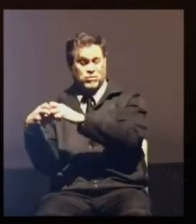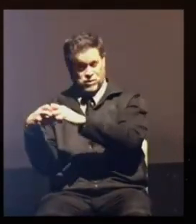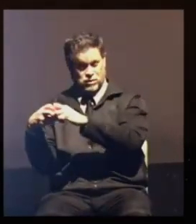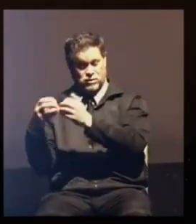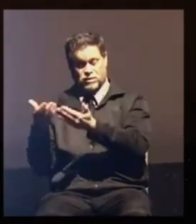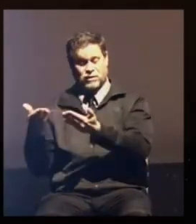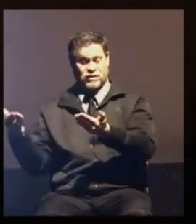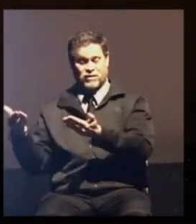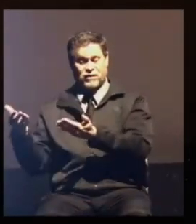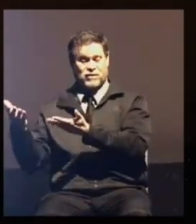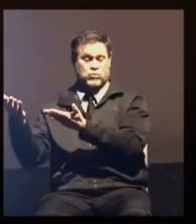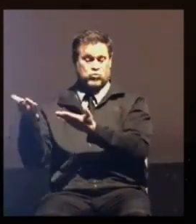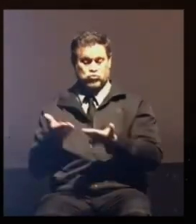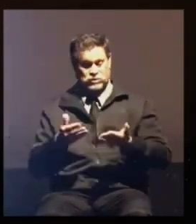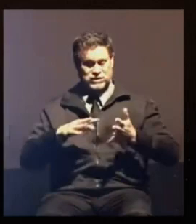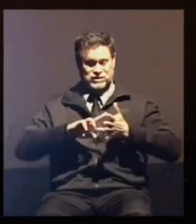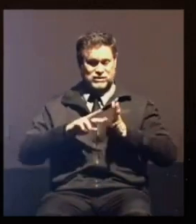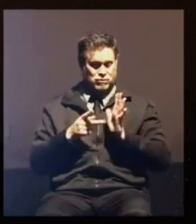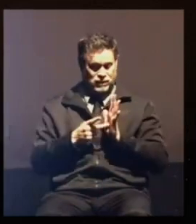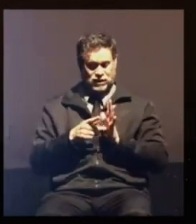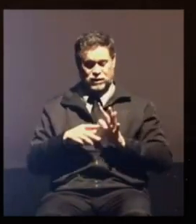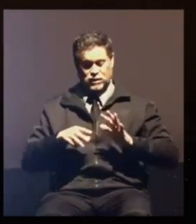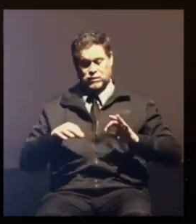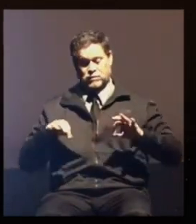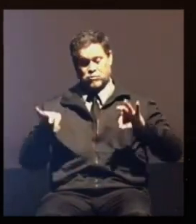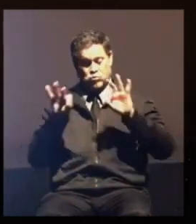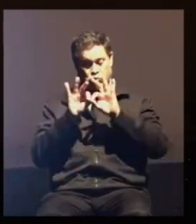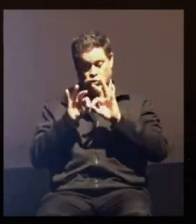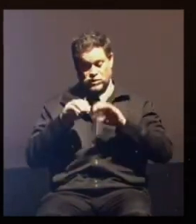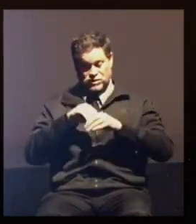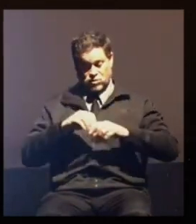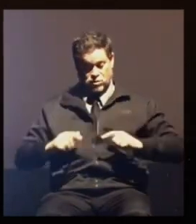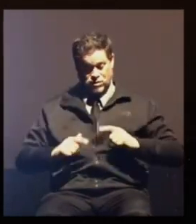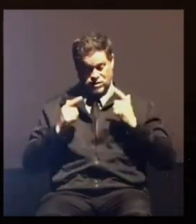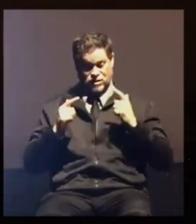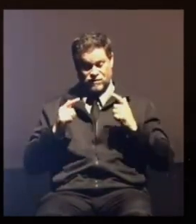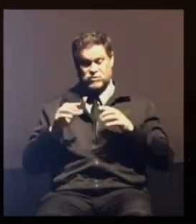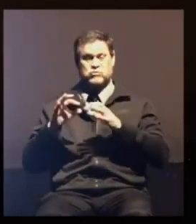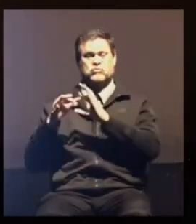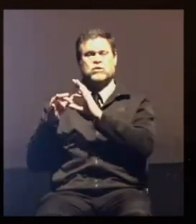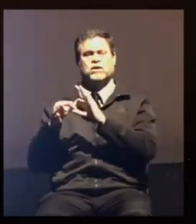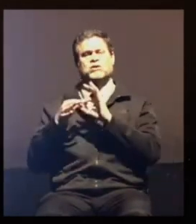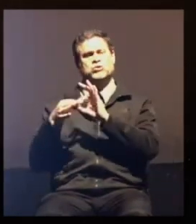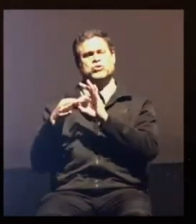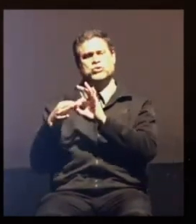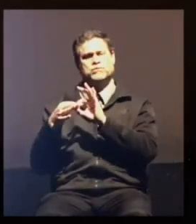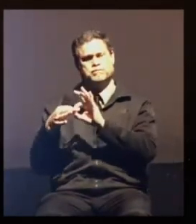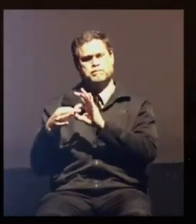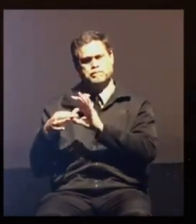the thing that brings meaning and purpose to our lives, is relationships.